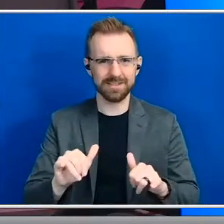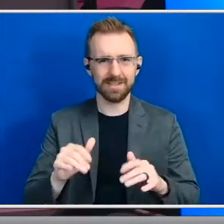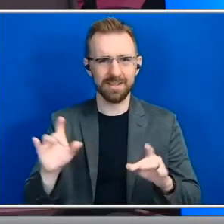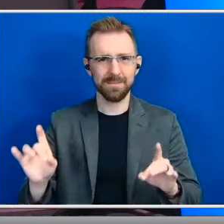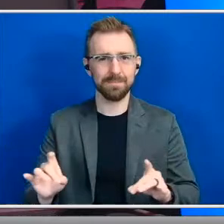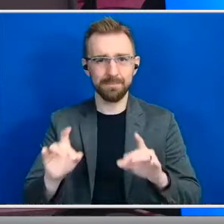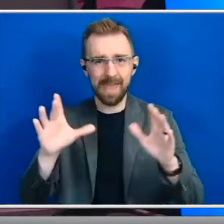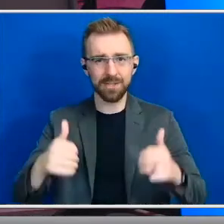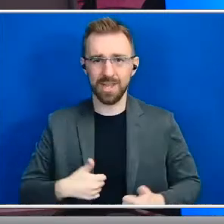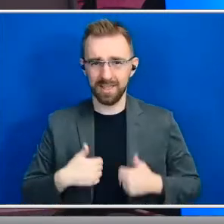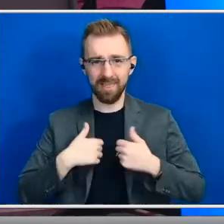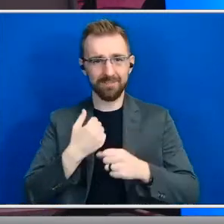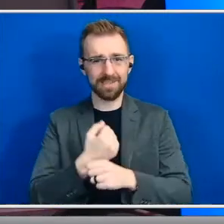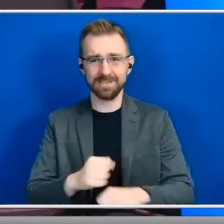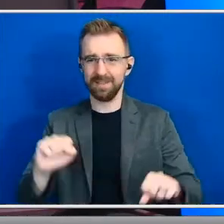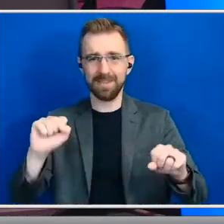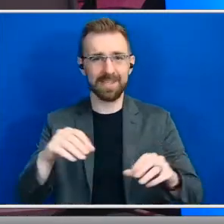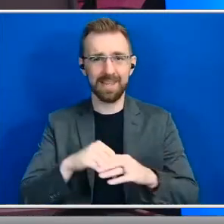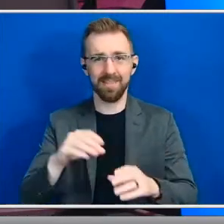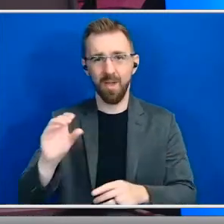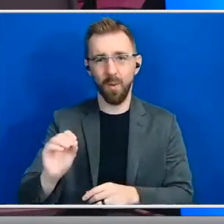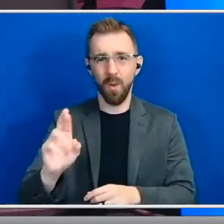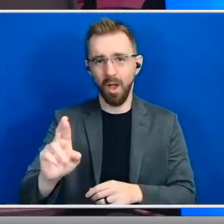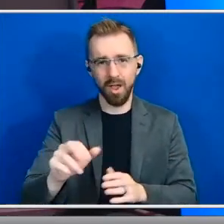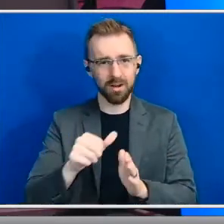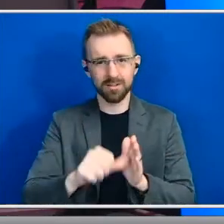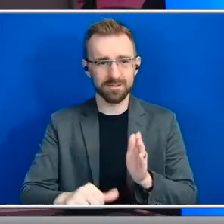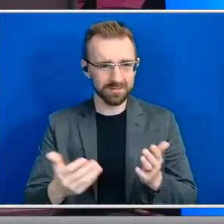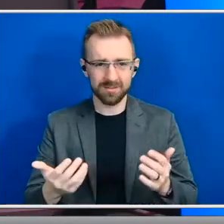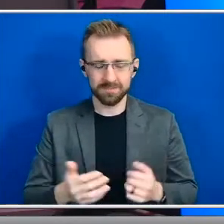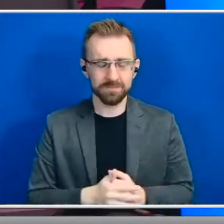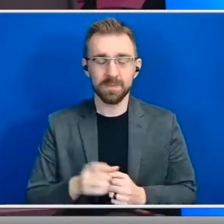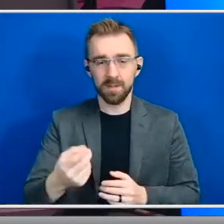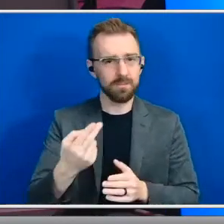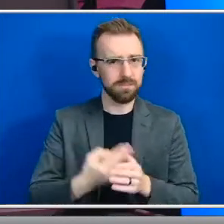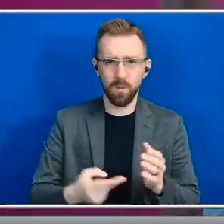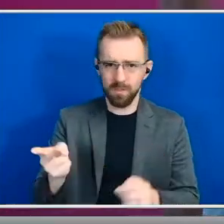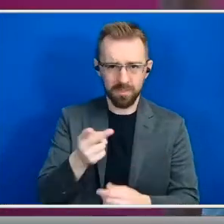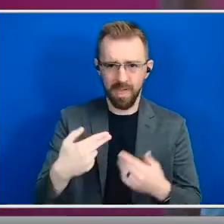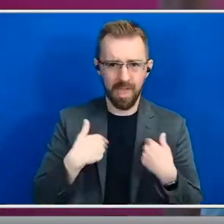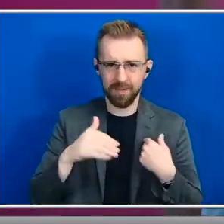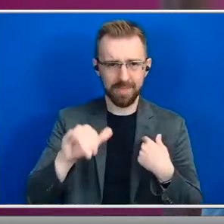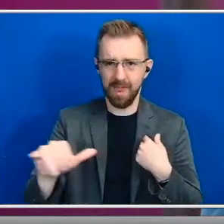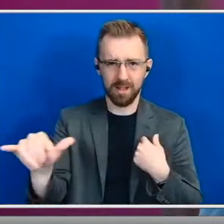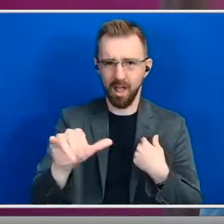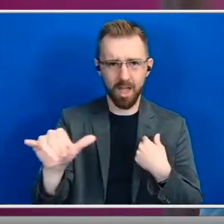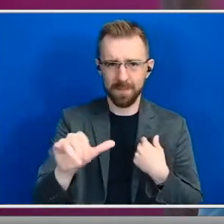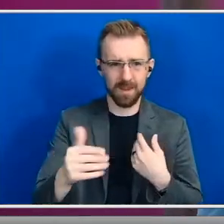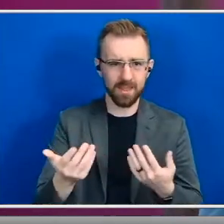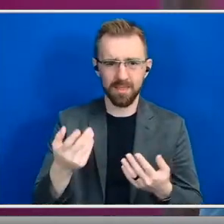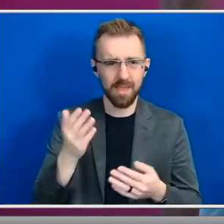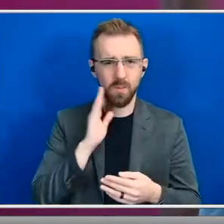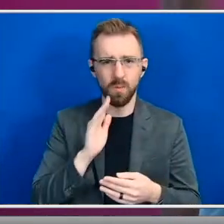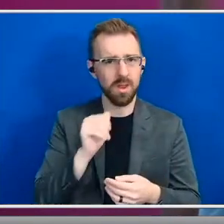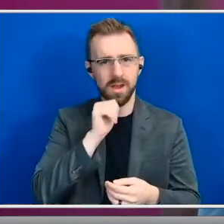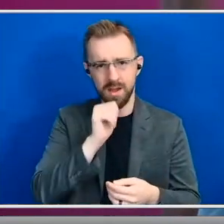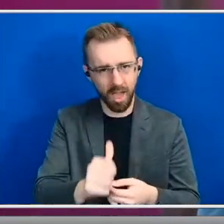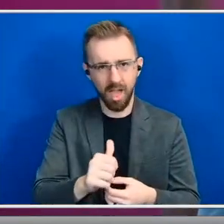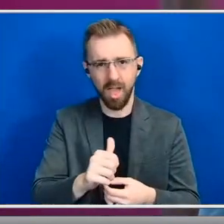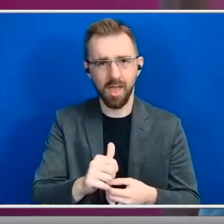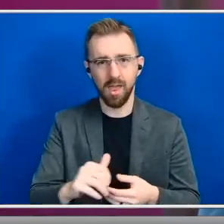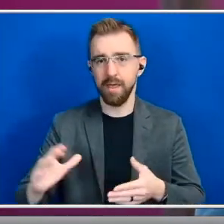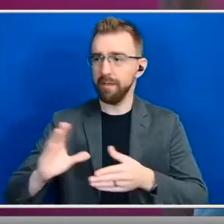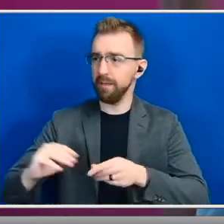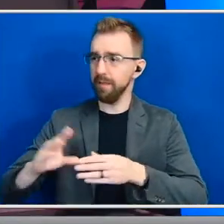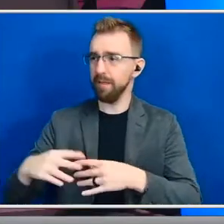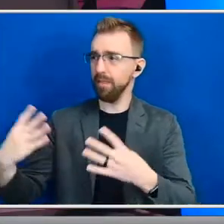life-saving in the operating room, and it's Well, incredible. both of these surgeons Yes. have that in common. They will not toot their own horn. Didn't